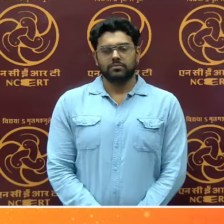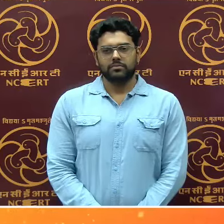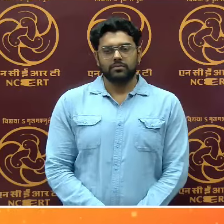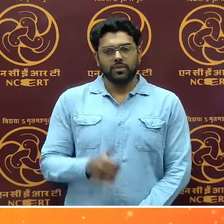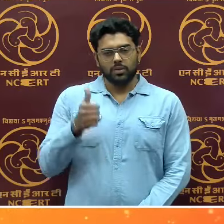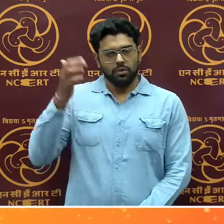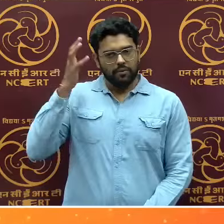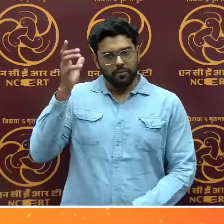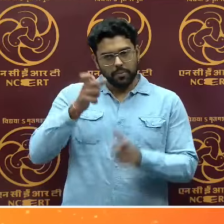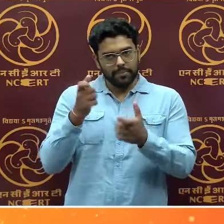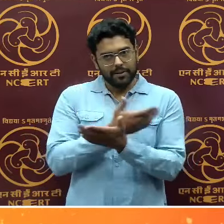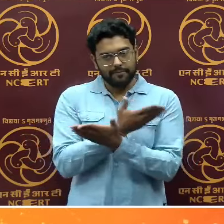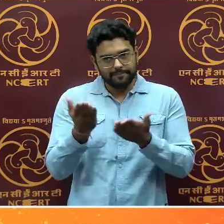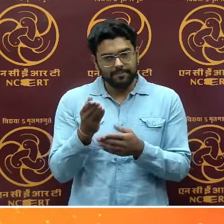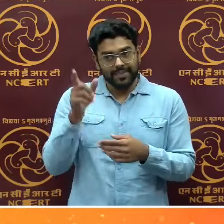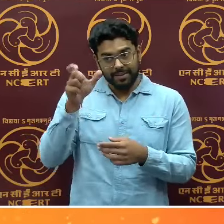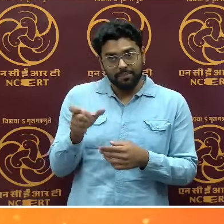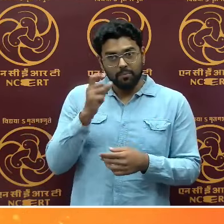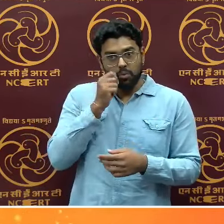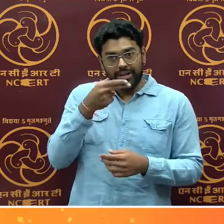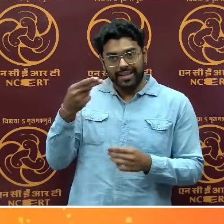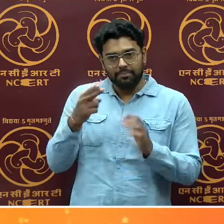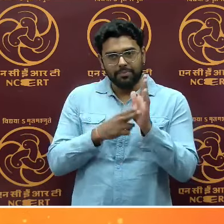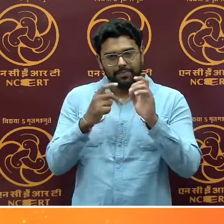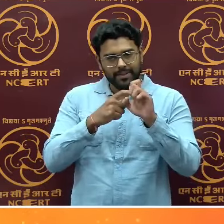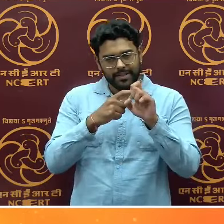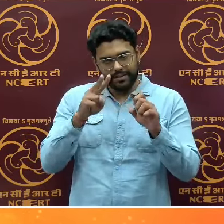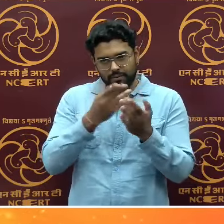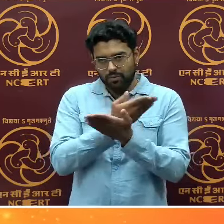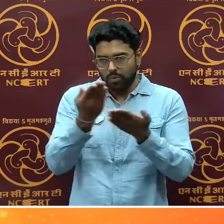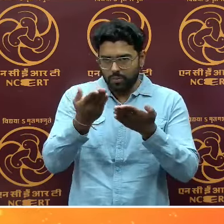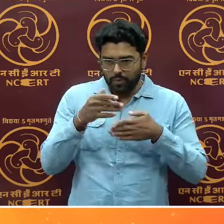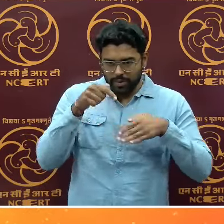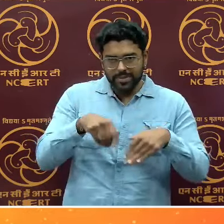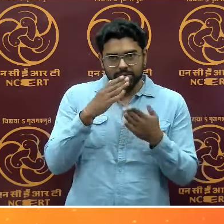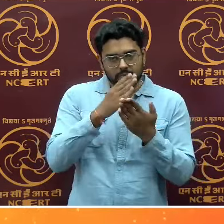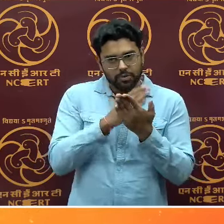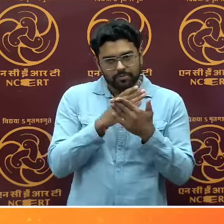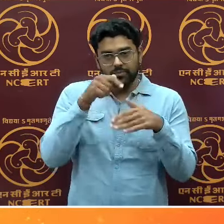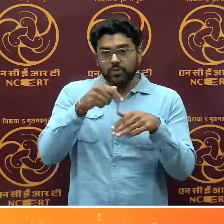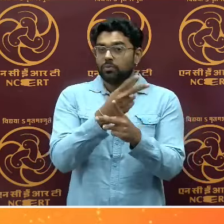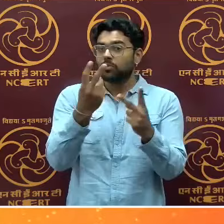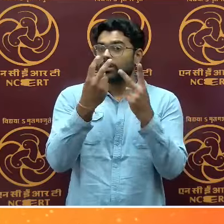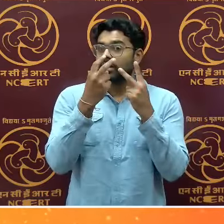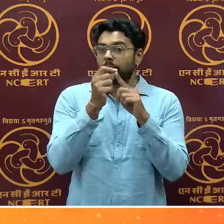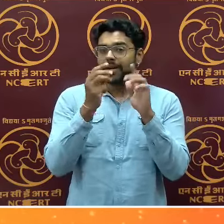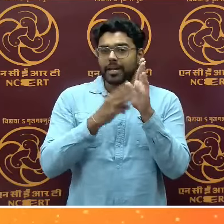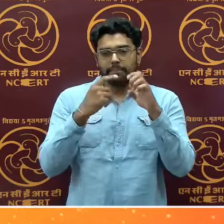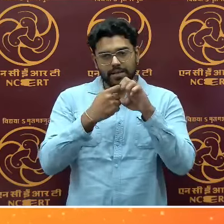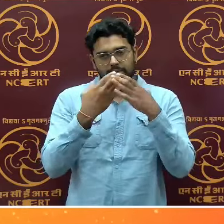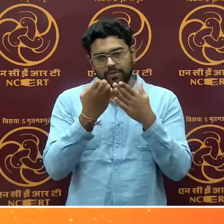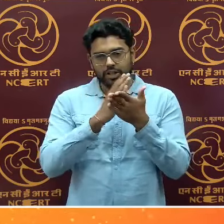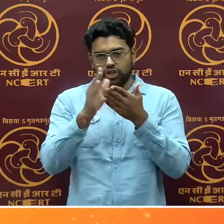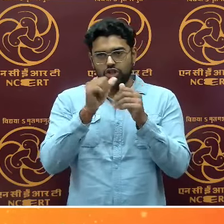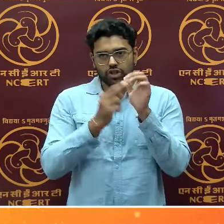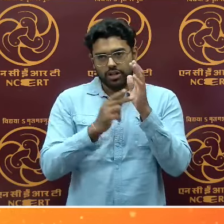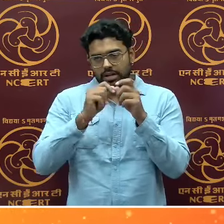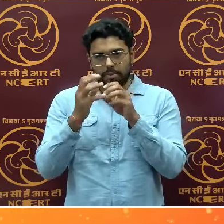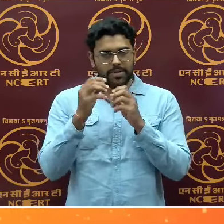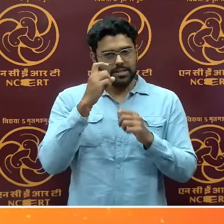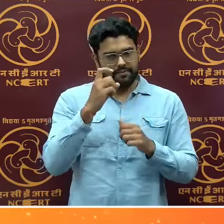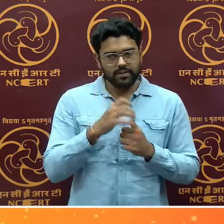A very good afternoon to all of you. This is me, Neev Goswami, welcoming you all in a live and interactive session which you're watching at PM eVidya channel number 7, and